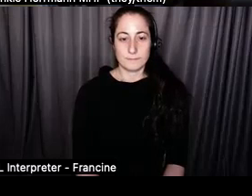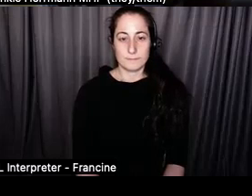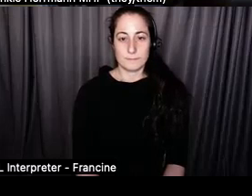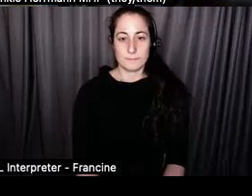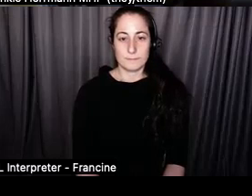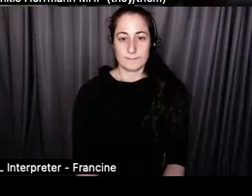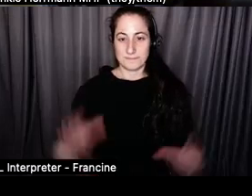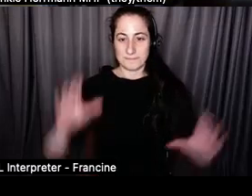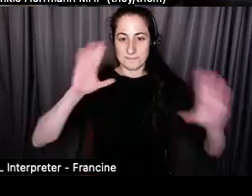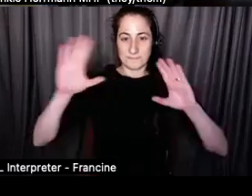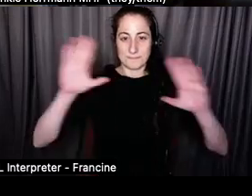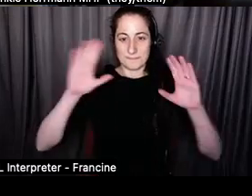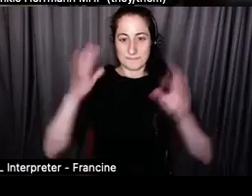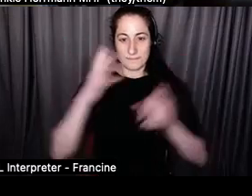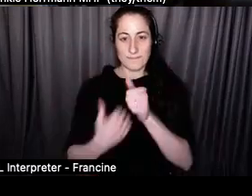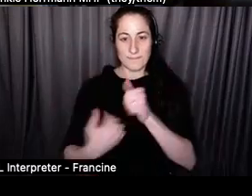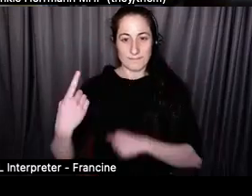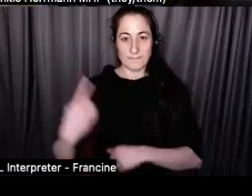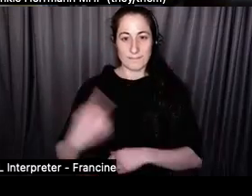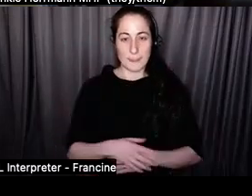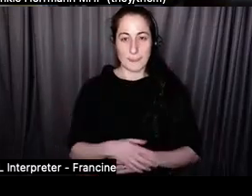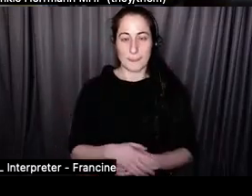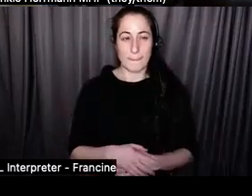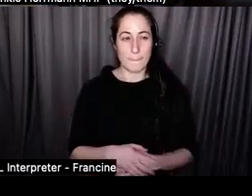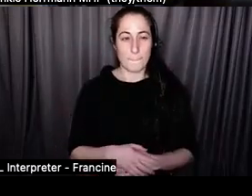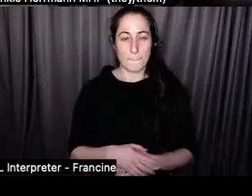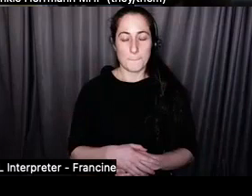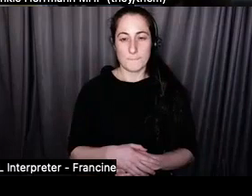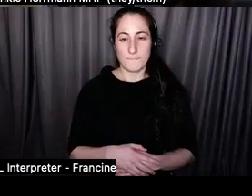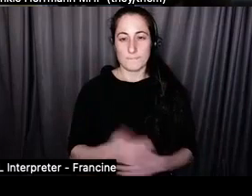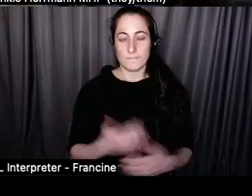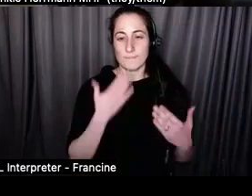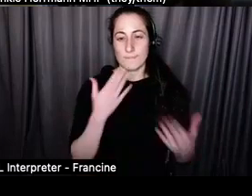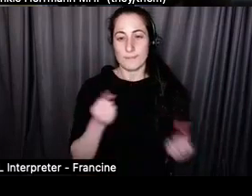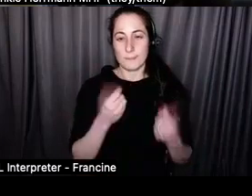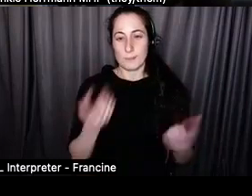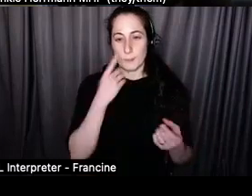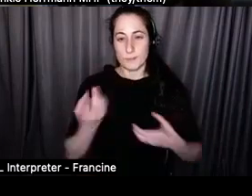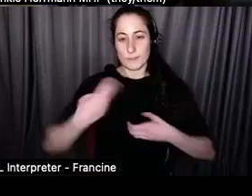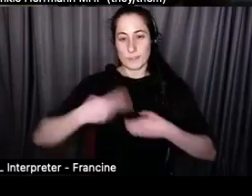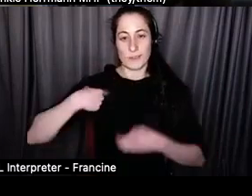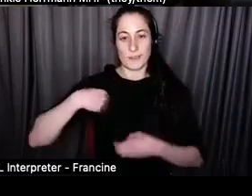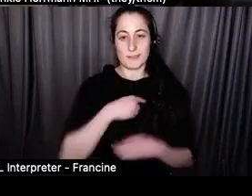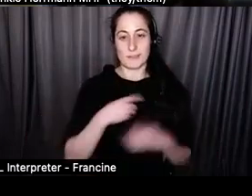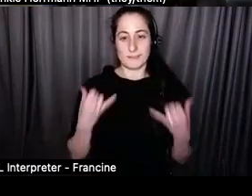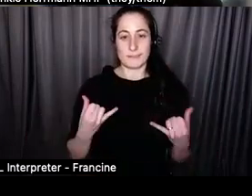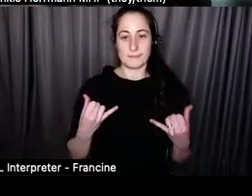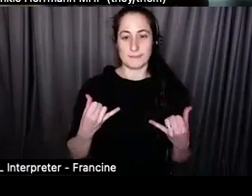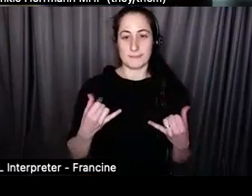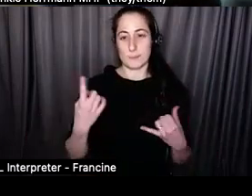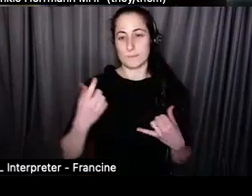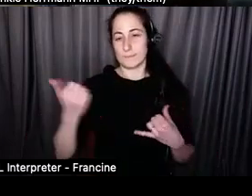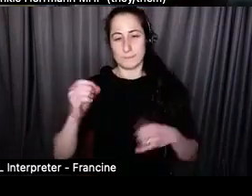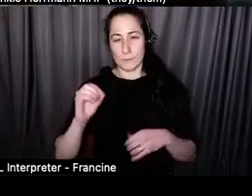Hi, everyone. Thank you all so much for being here. My name is Clara.